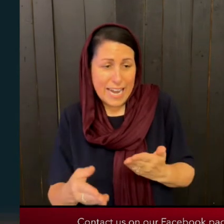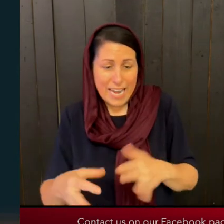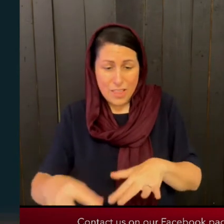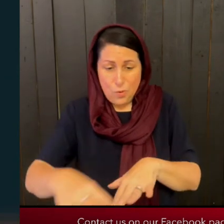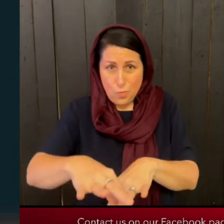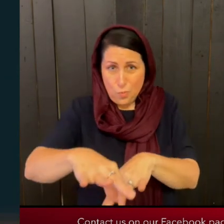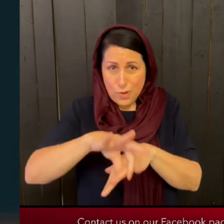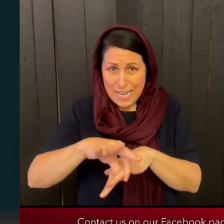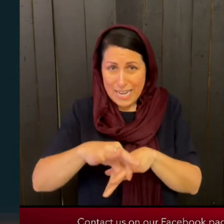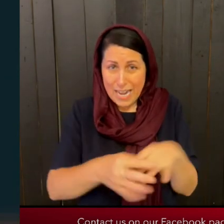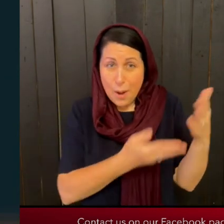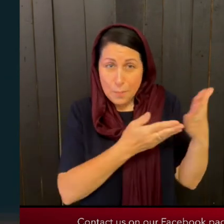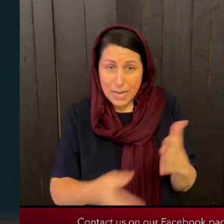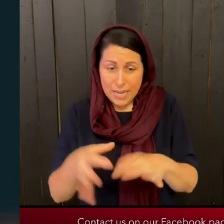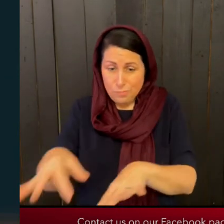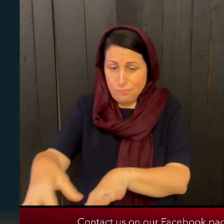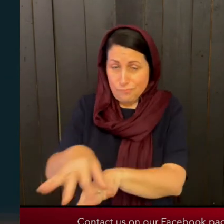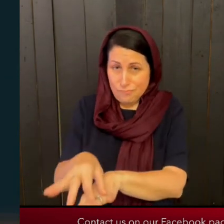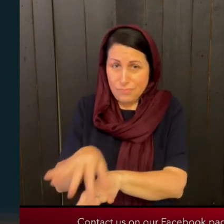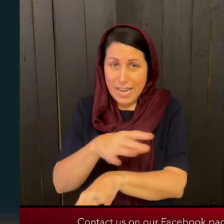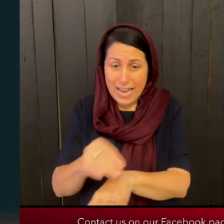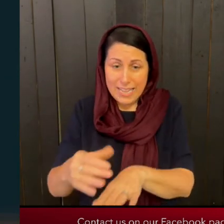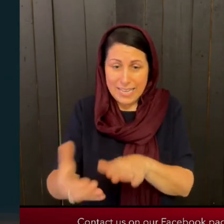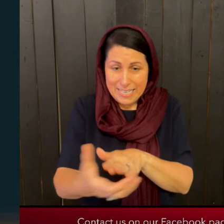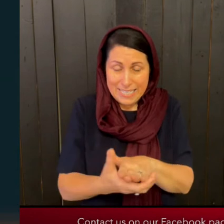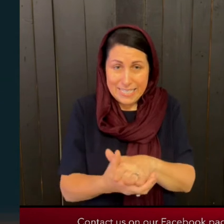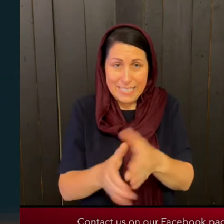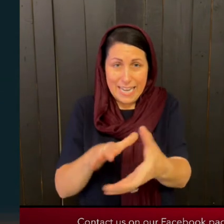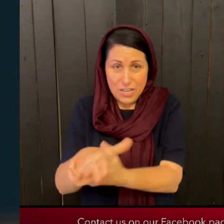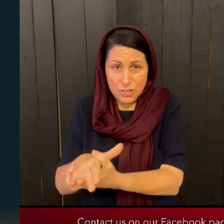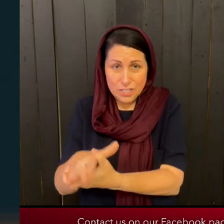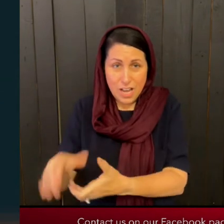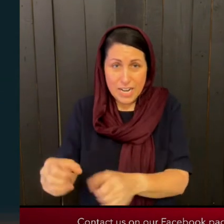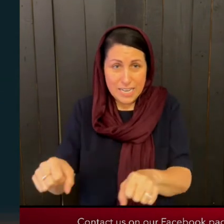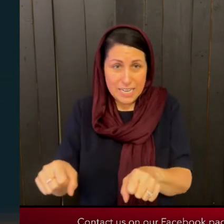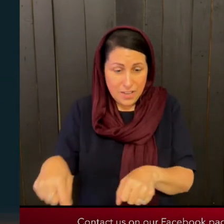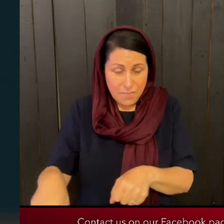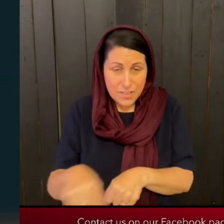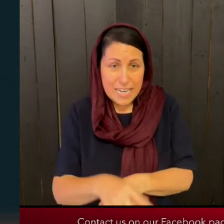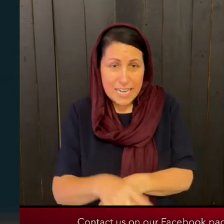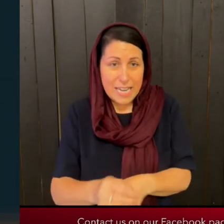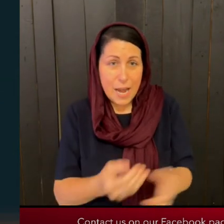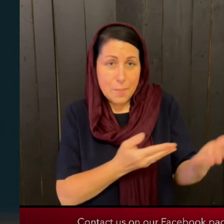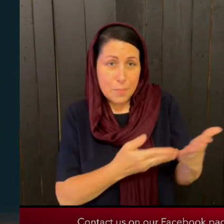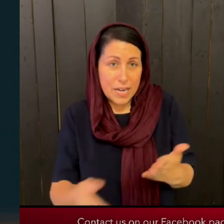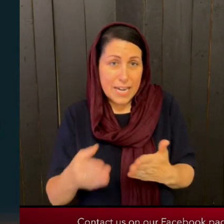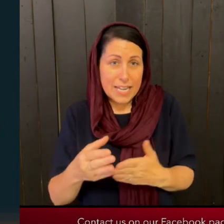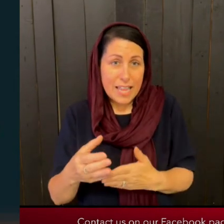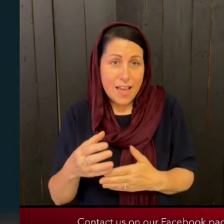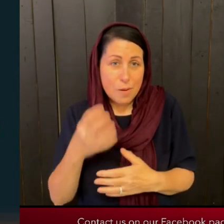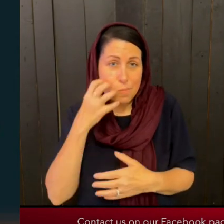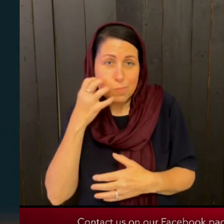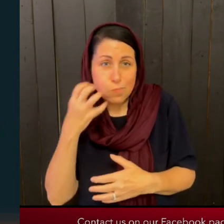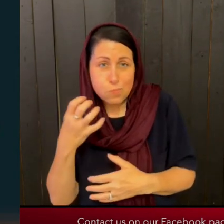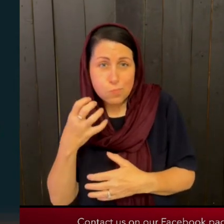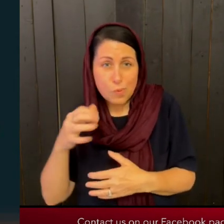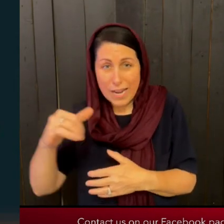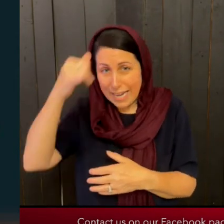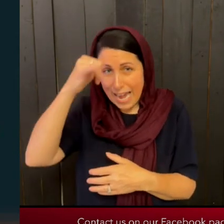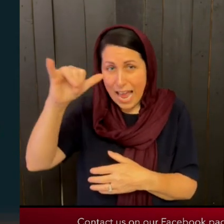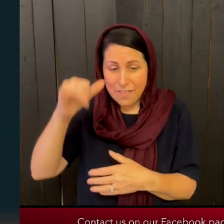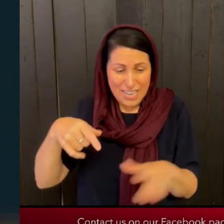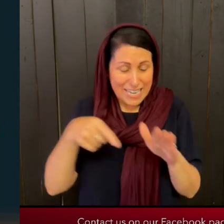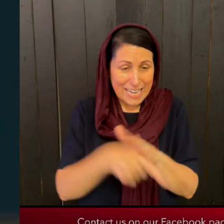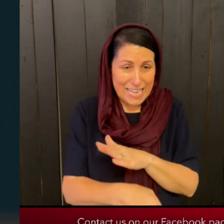feet, and bring the fattened calf, kill it, and let us eat and celebrate. For this son of mine